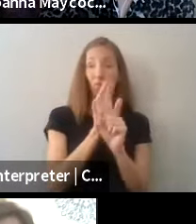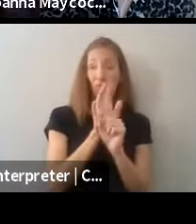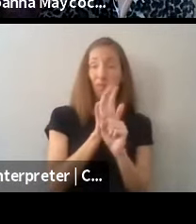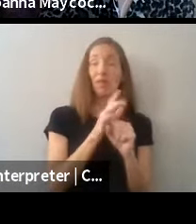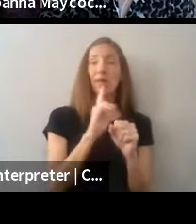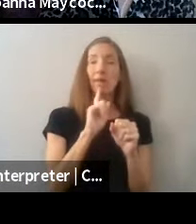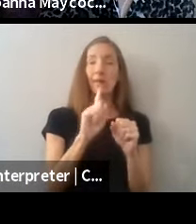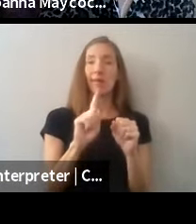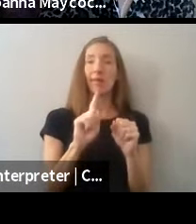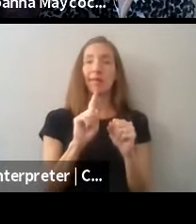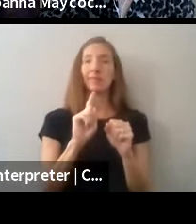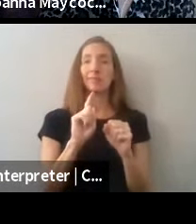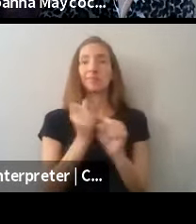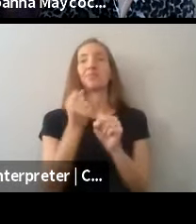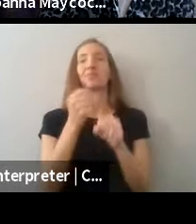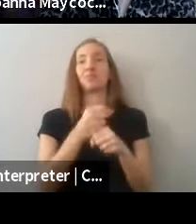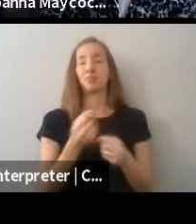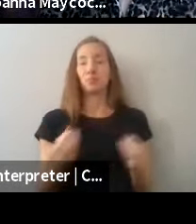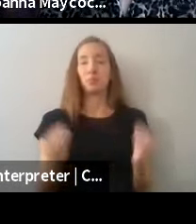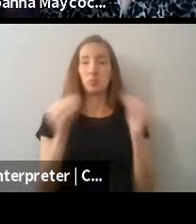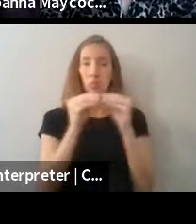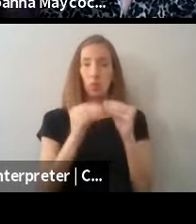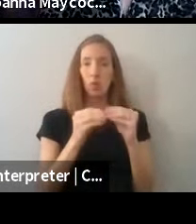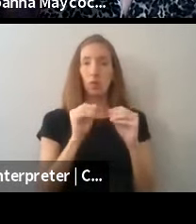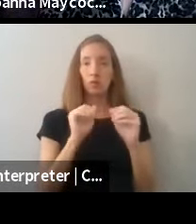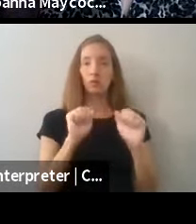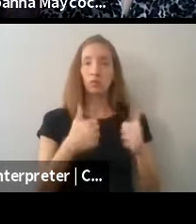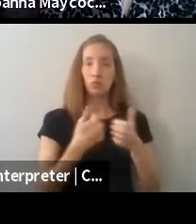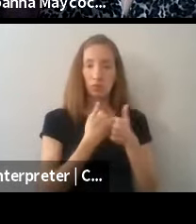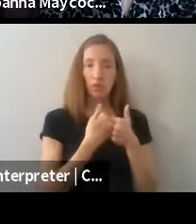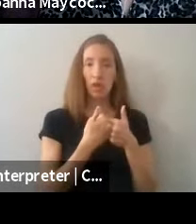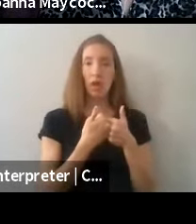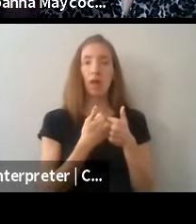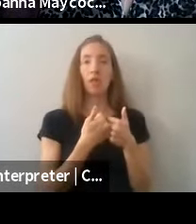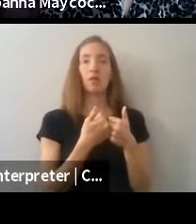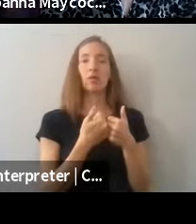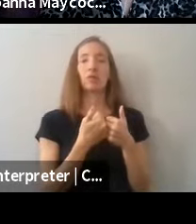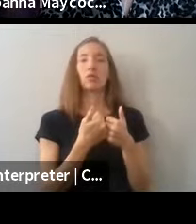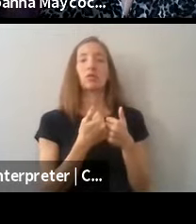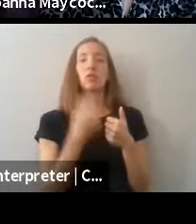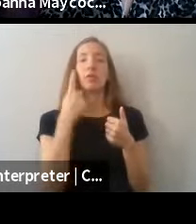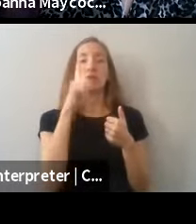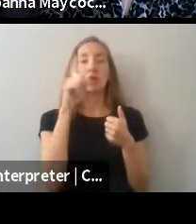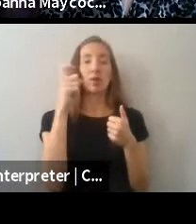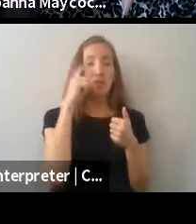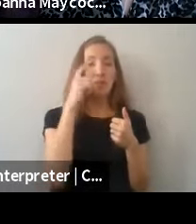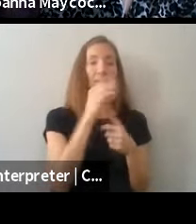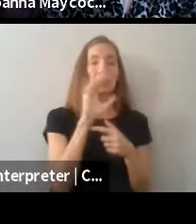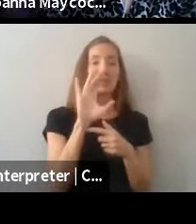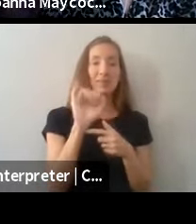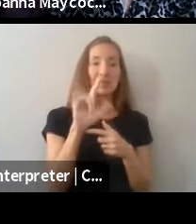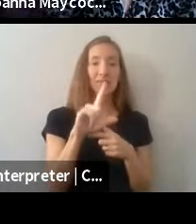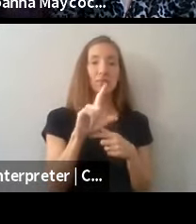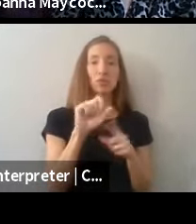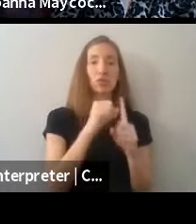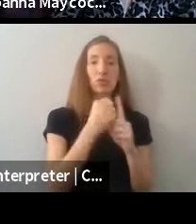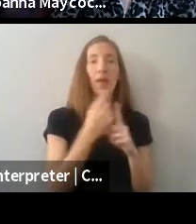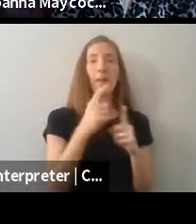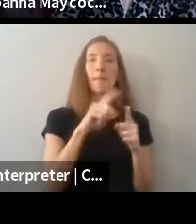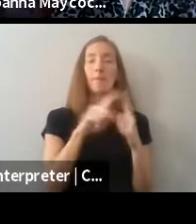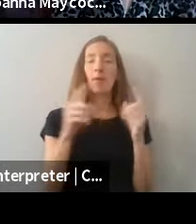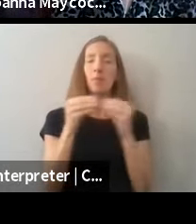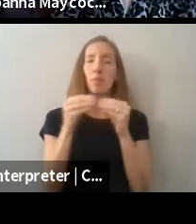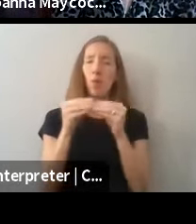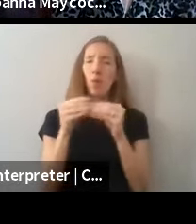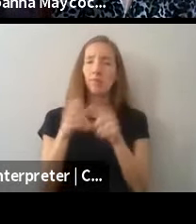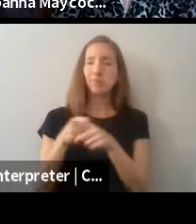for government and civil society related particularly to the collection of data on violence against women and girls.